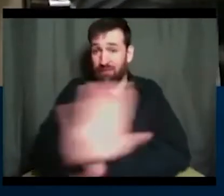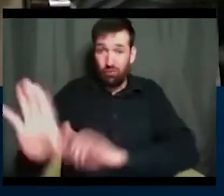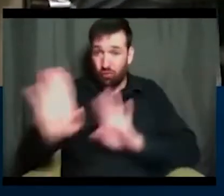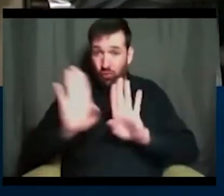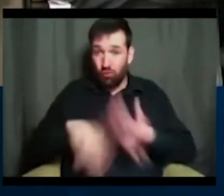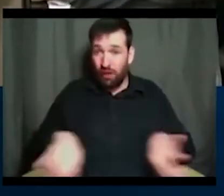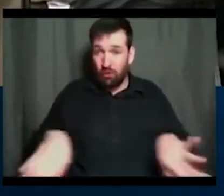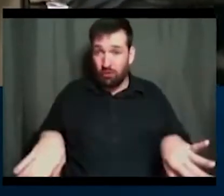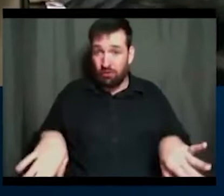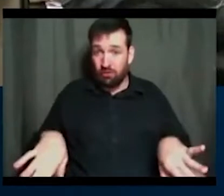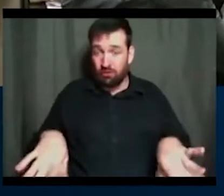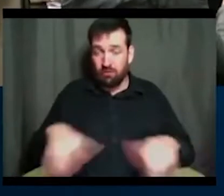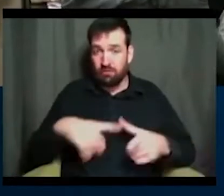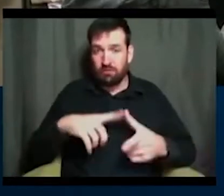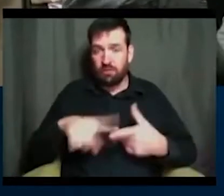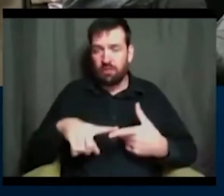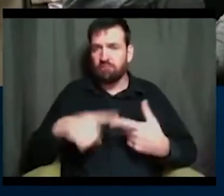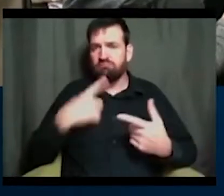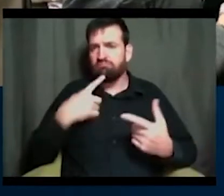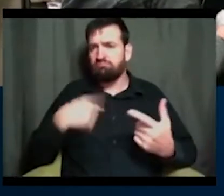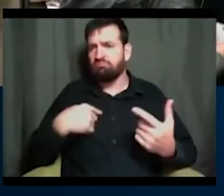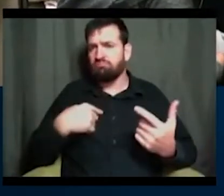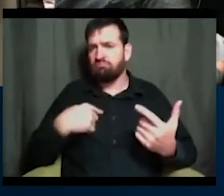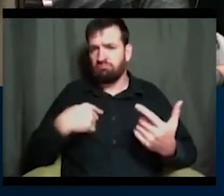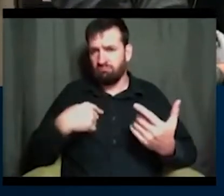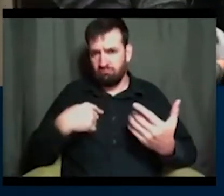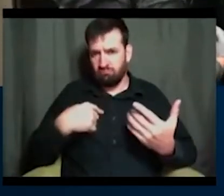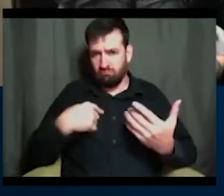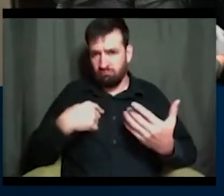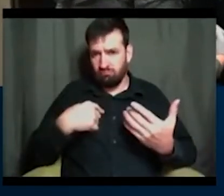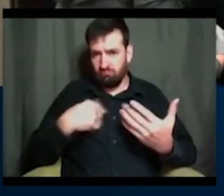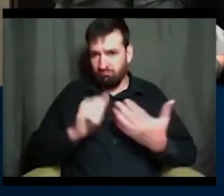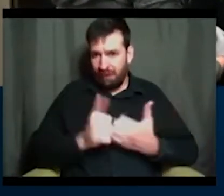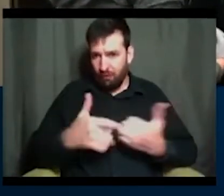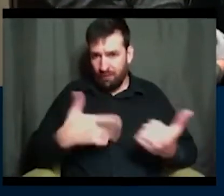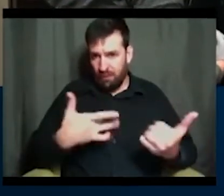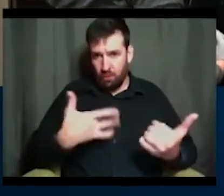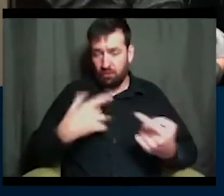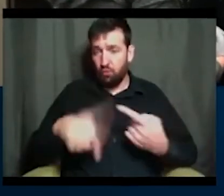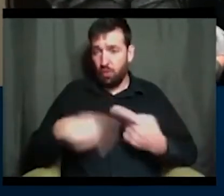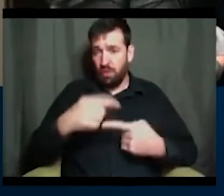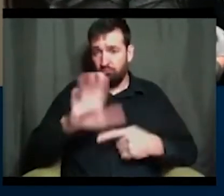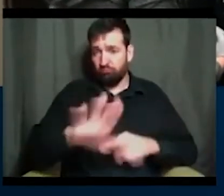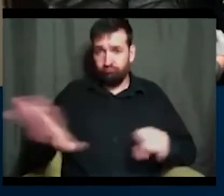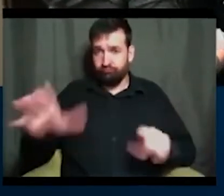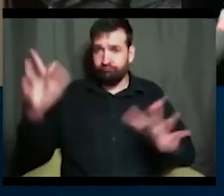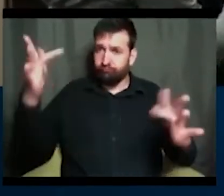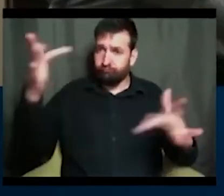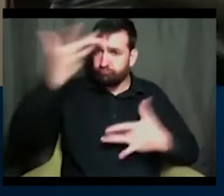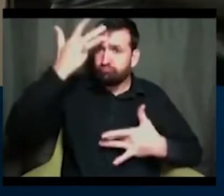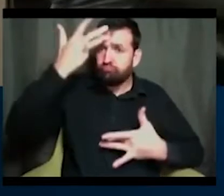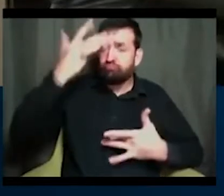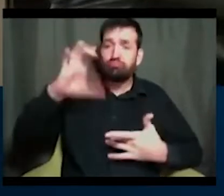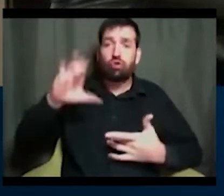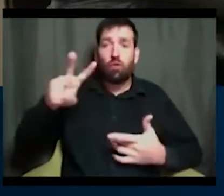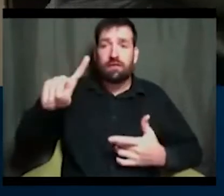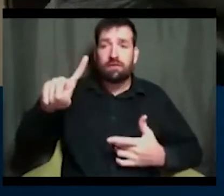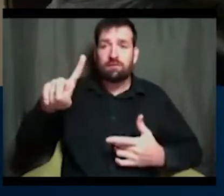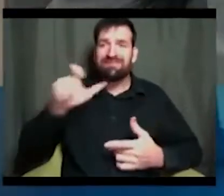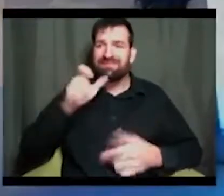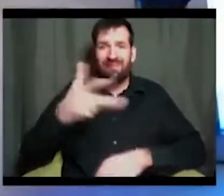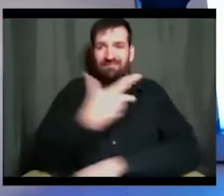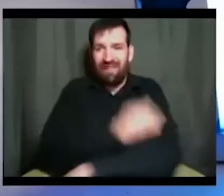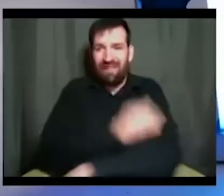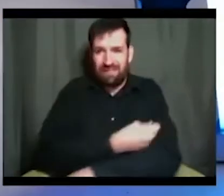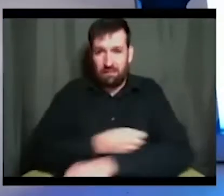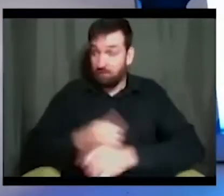then tell me how you're going to feel when your kid gets COVID and is not vaccinated. Are we having any concerns